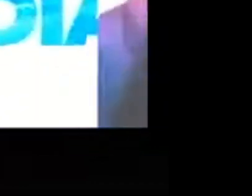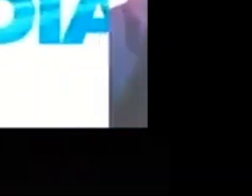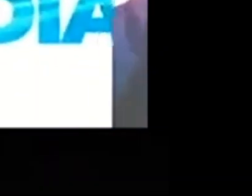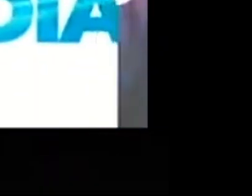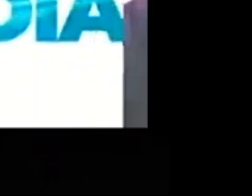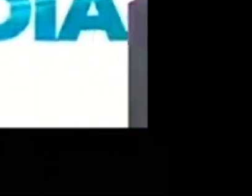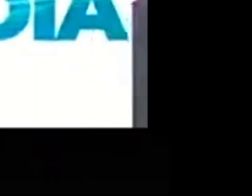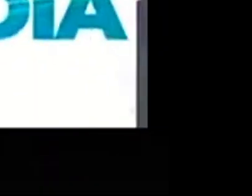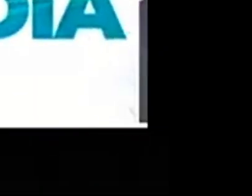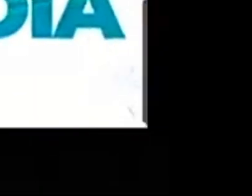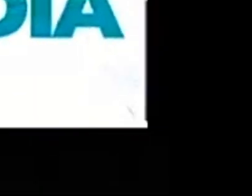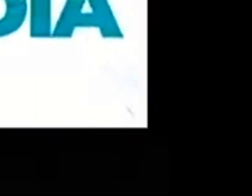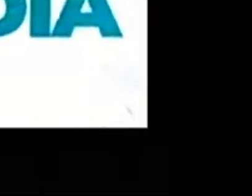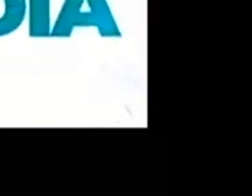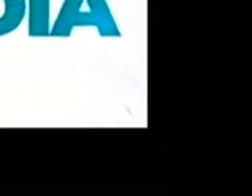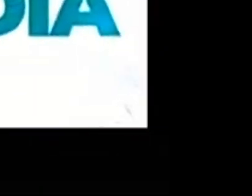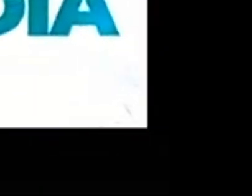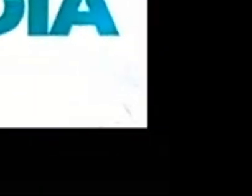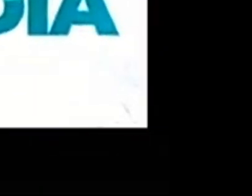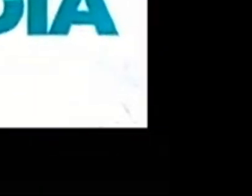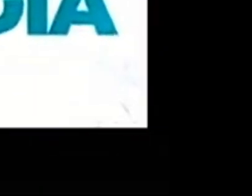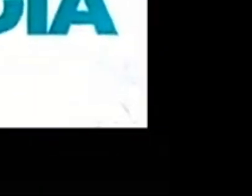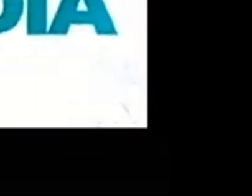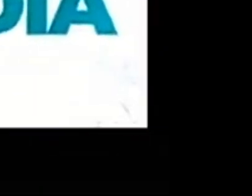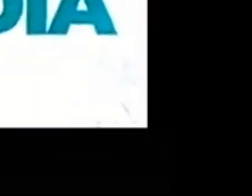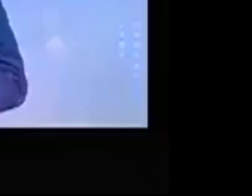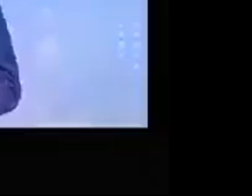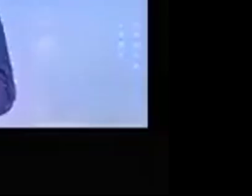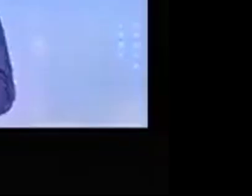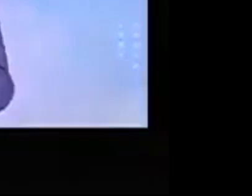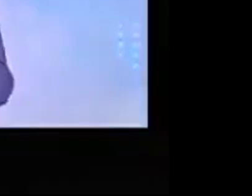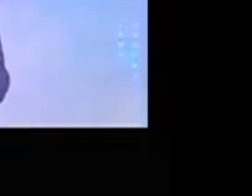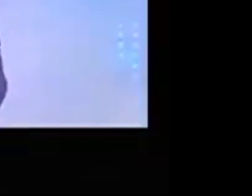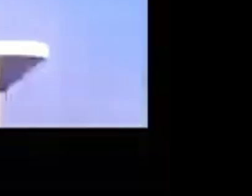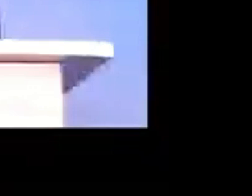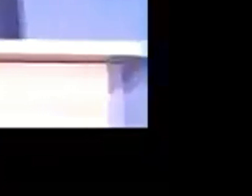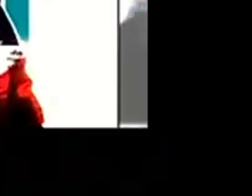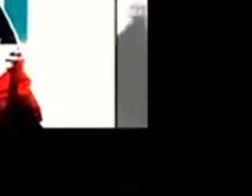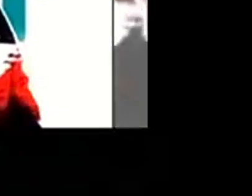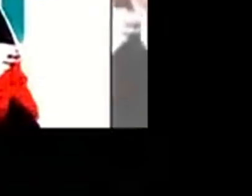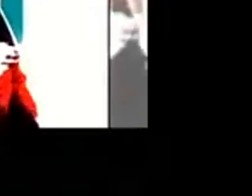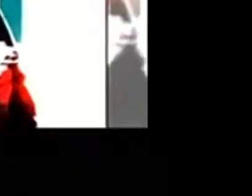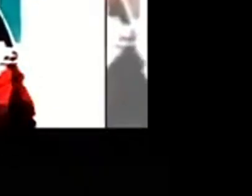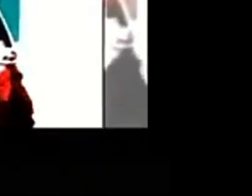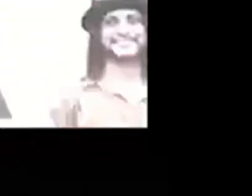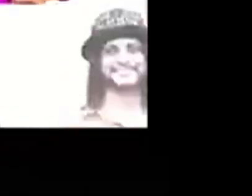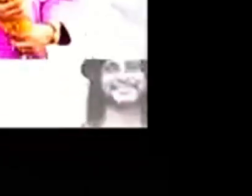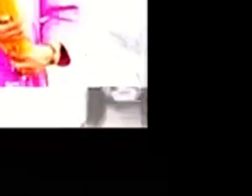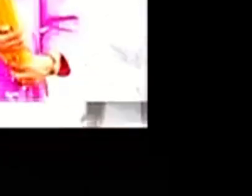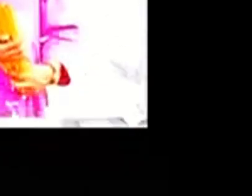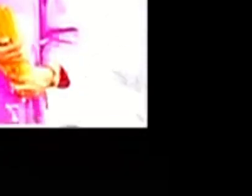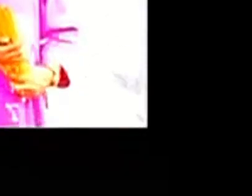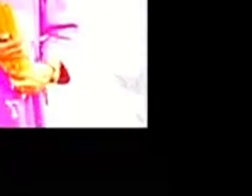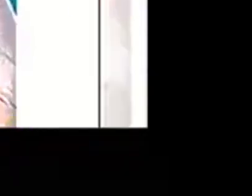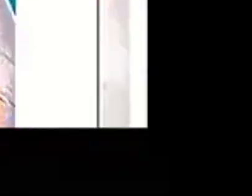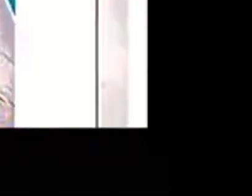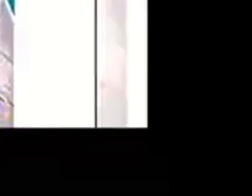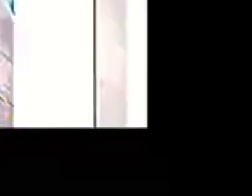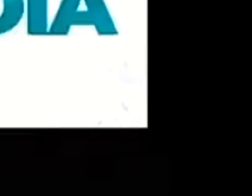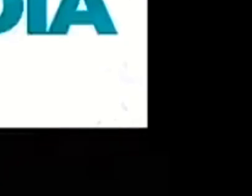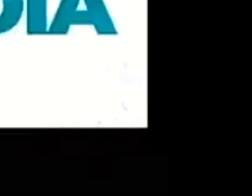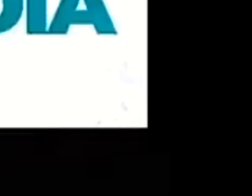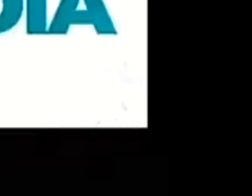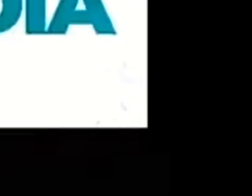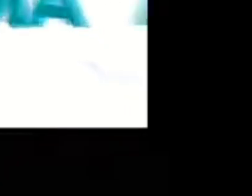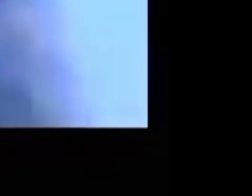GCK, Pastor Dr. W.F. KUMUYI, will minister Christ with power, along with all the ministers from